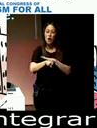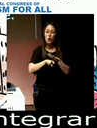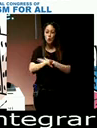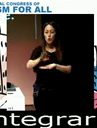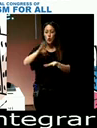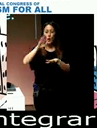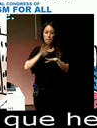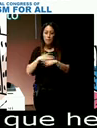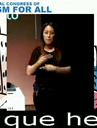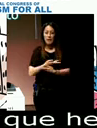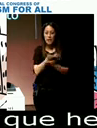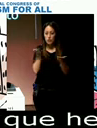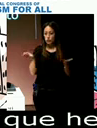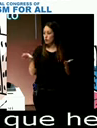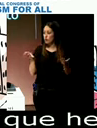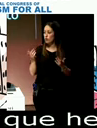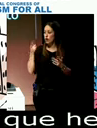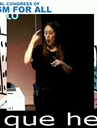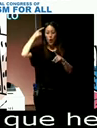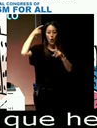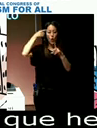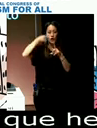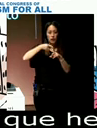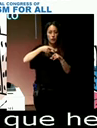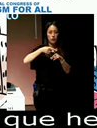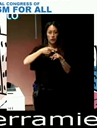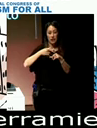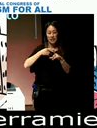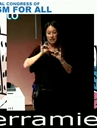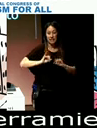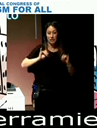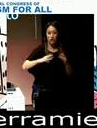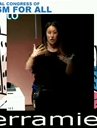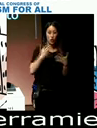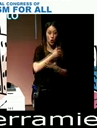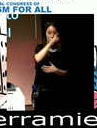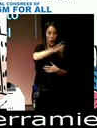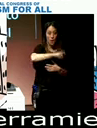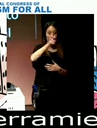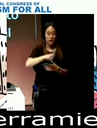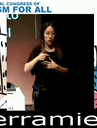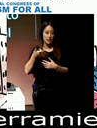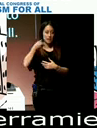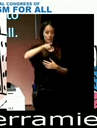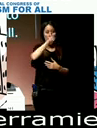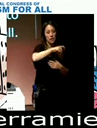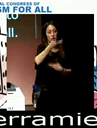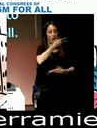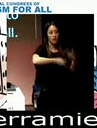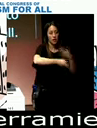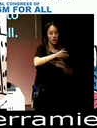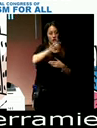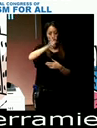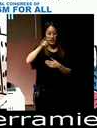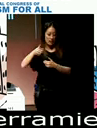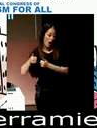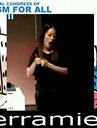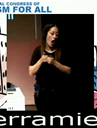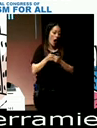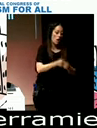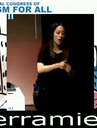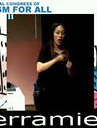tool for everybody, for all, so that everybody can enjoy it,